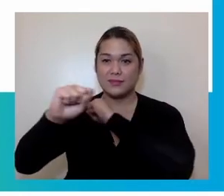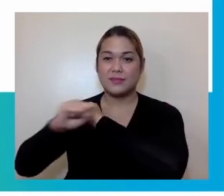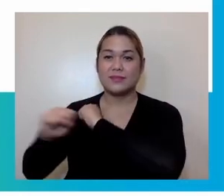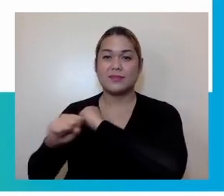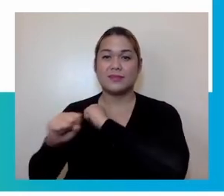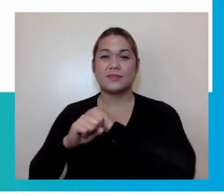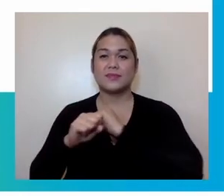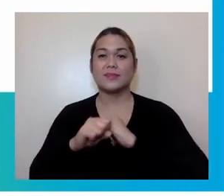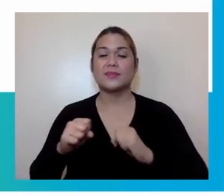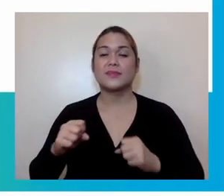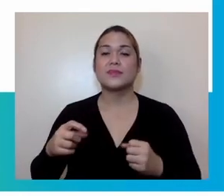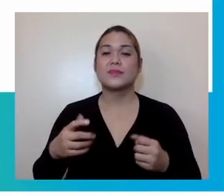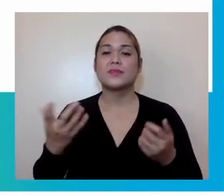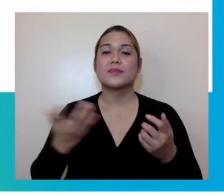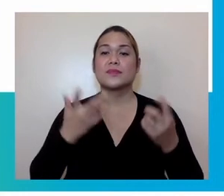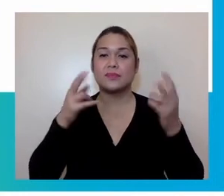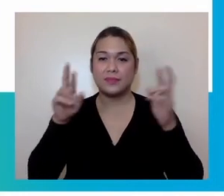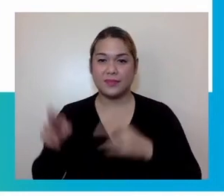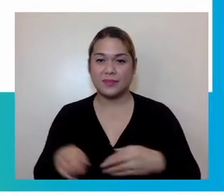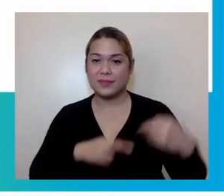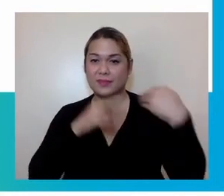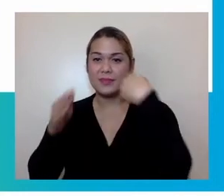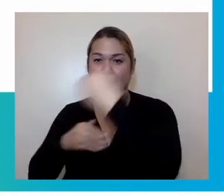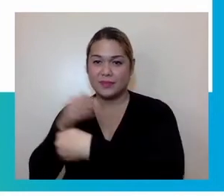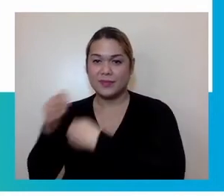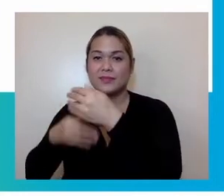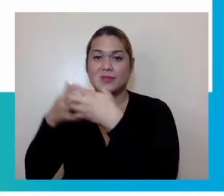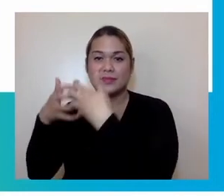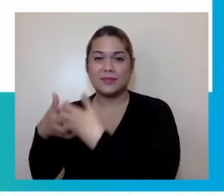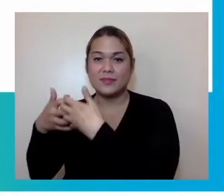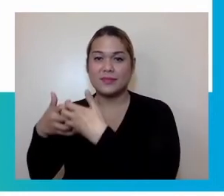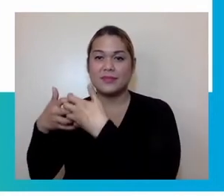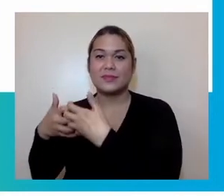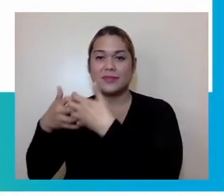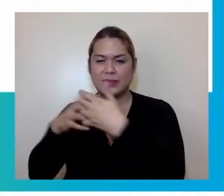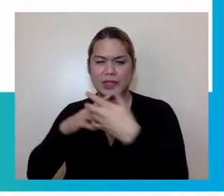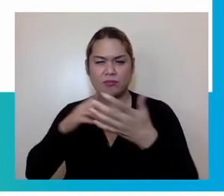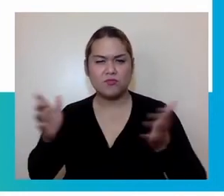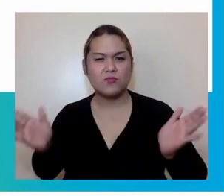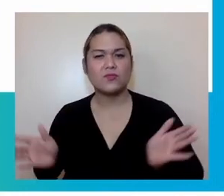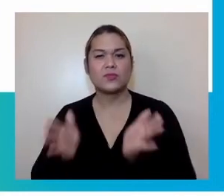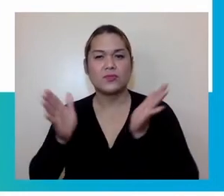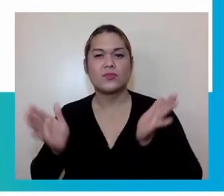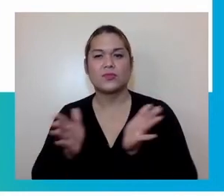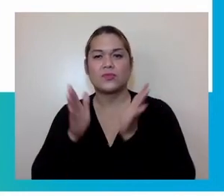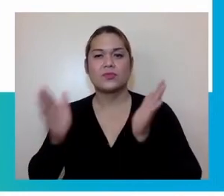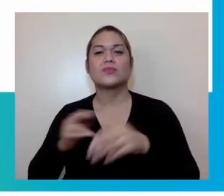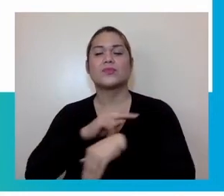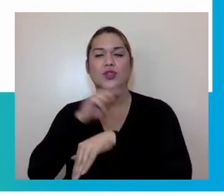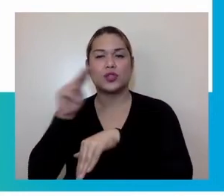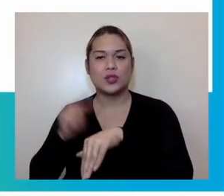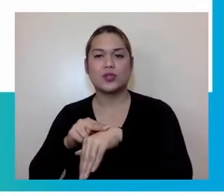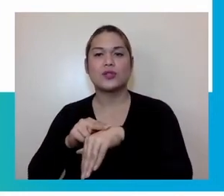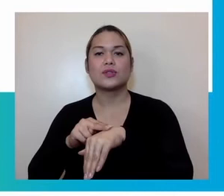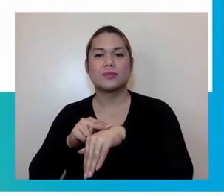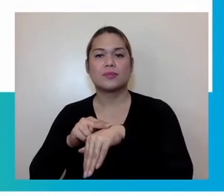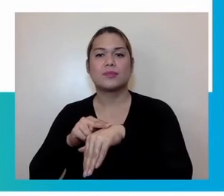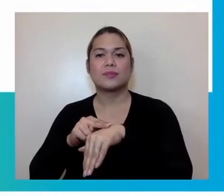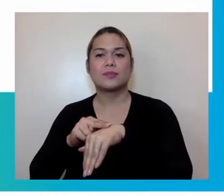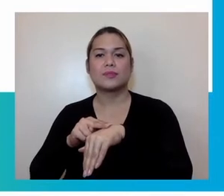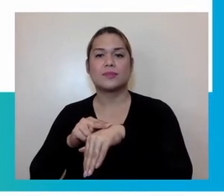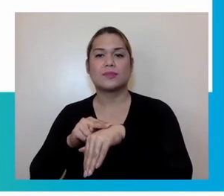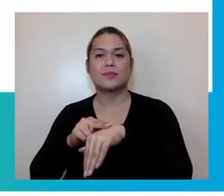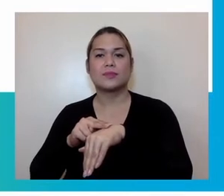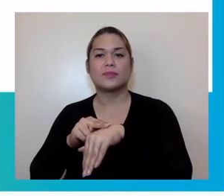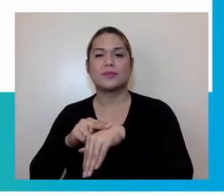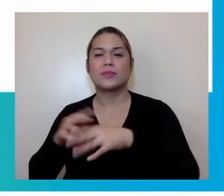renewable energy solutions that derive from natural processes that do not get depleted. A study of waste incineration in the UK,